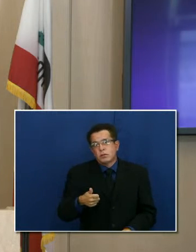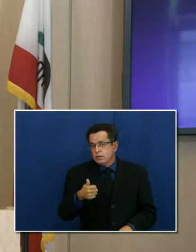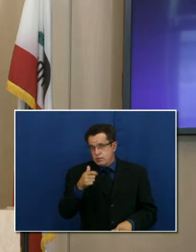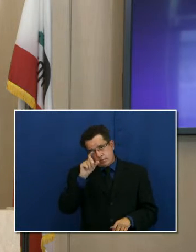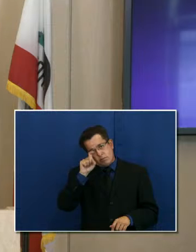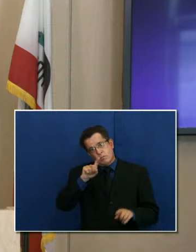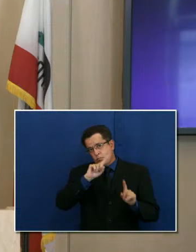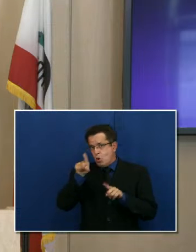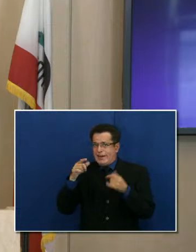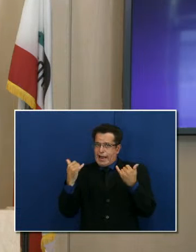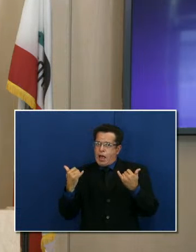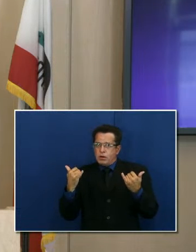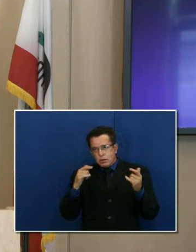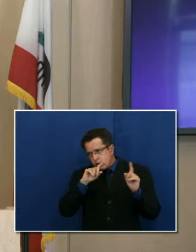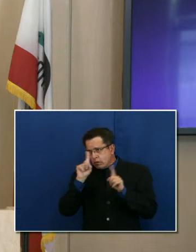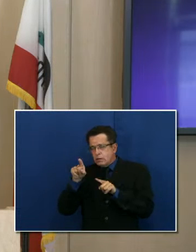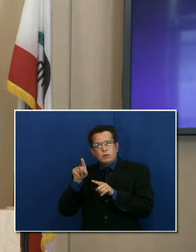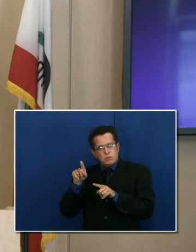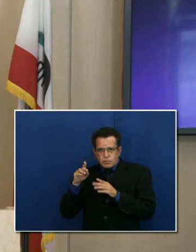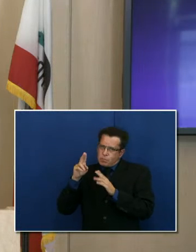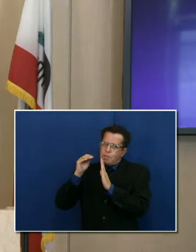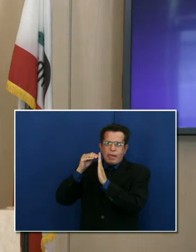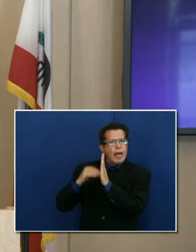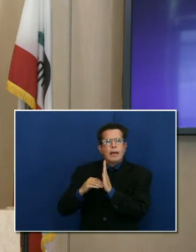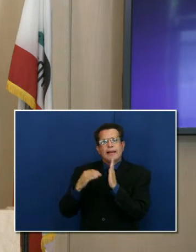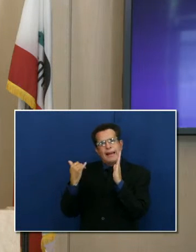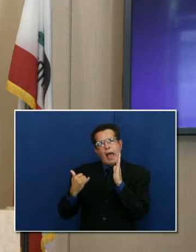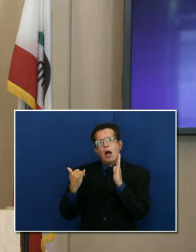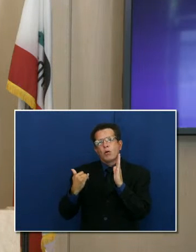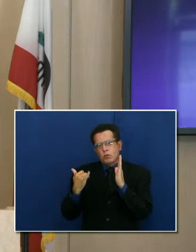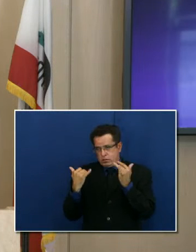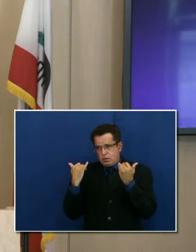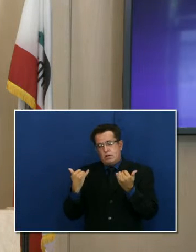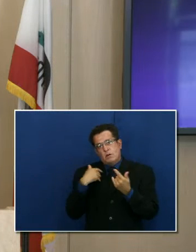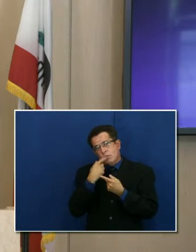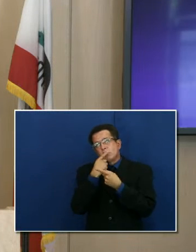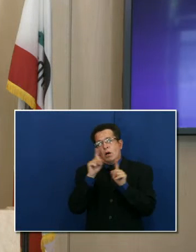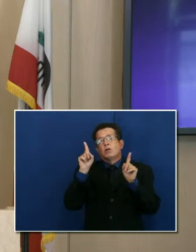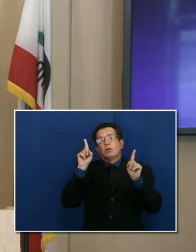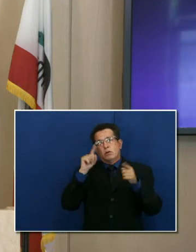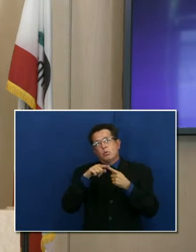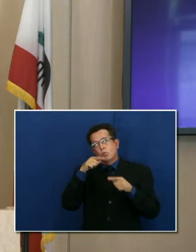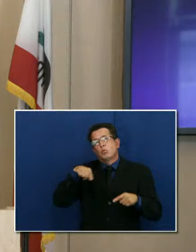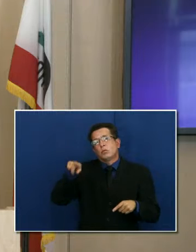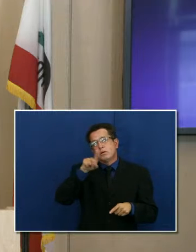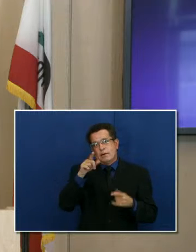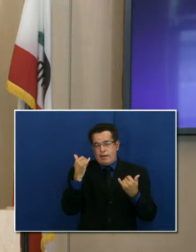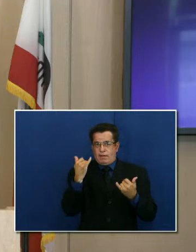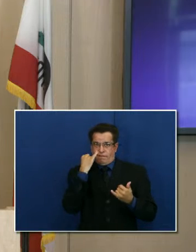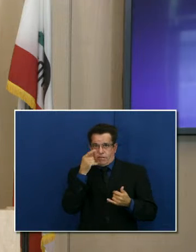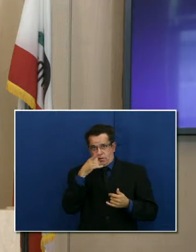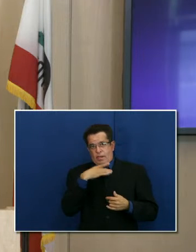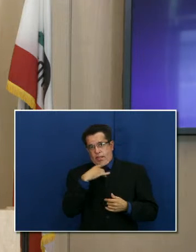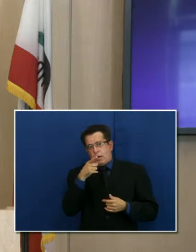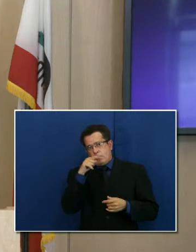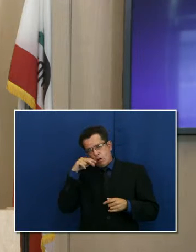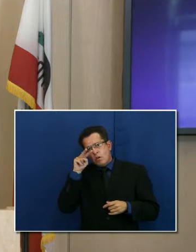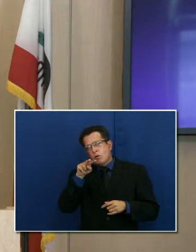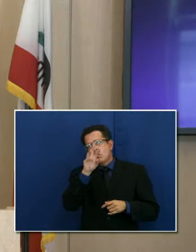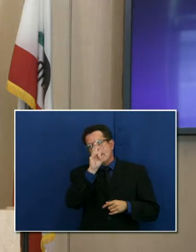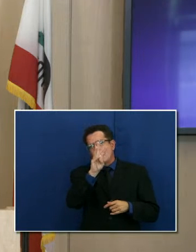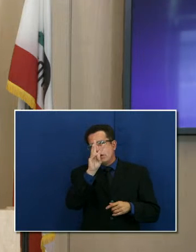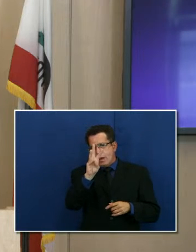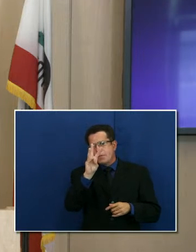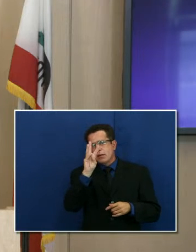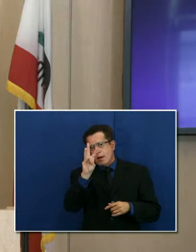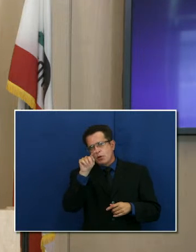urgency if you want to take advantage of this opportunity. We wanted to give this one last push for it. If you're interested, please visit